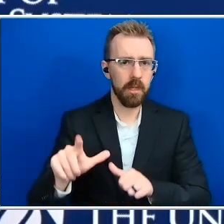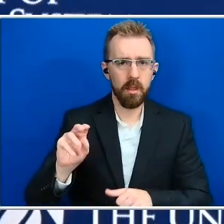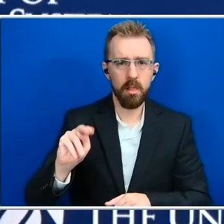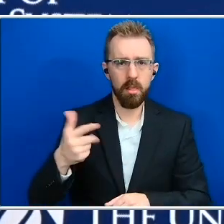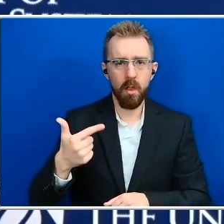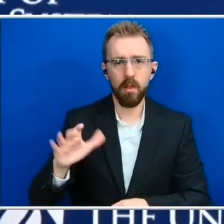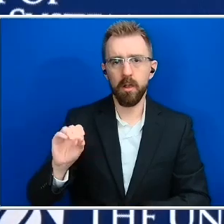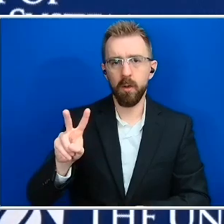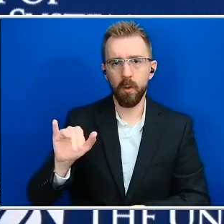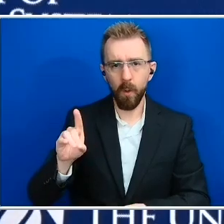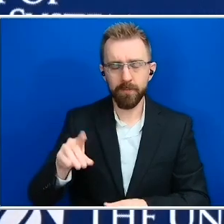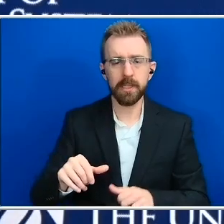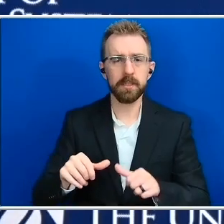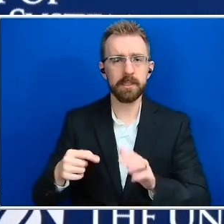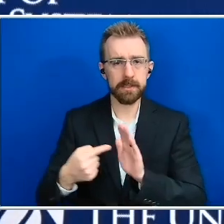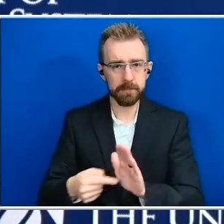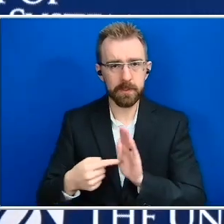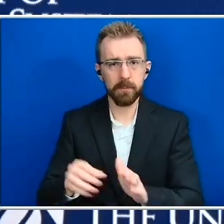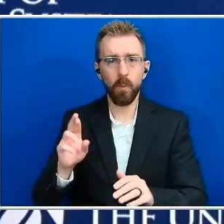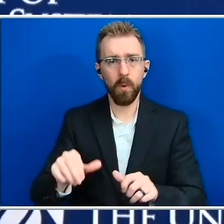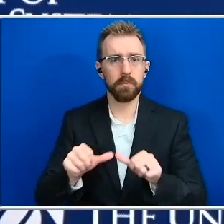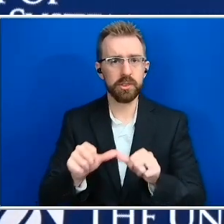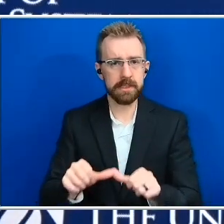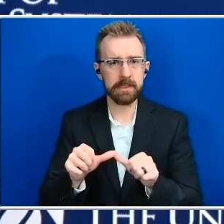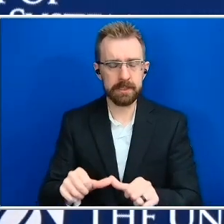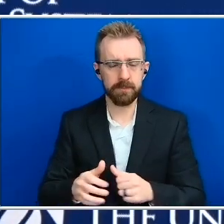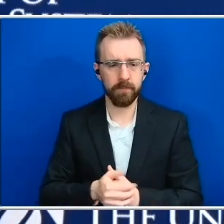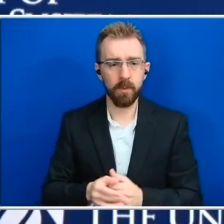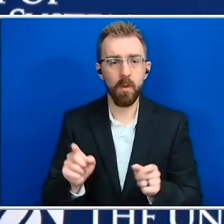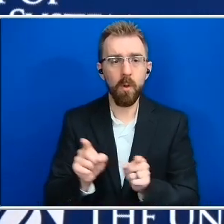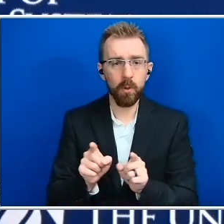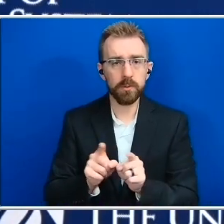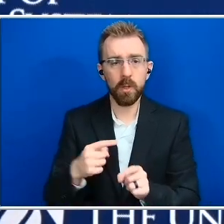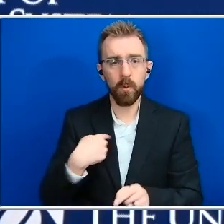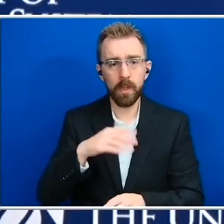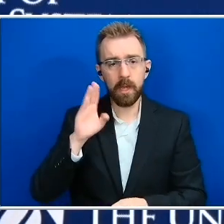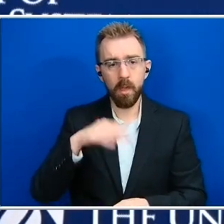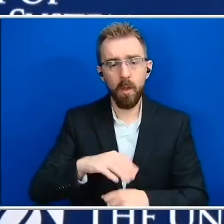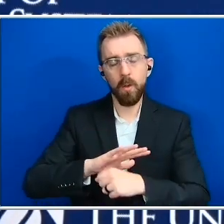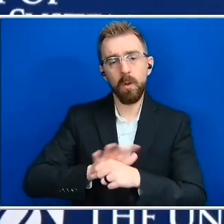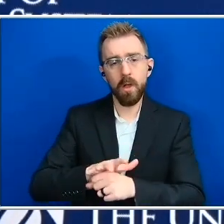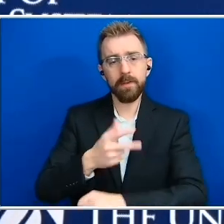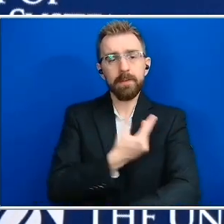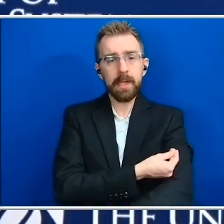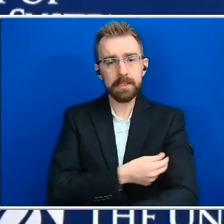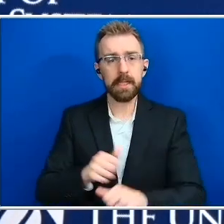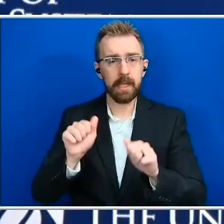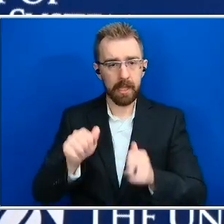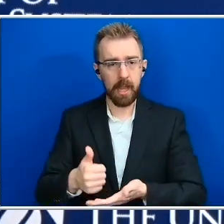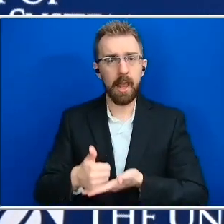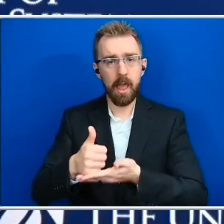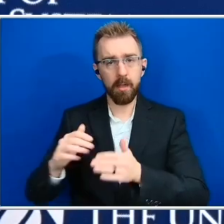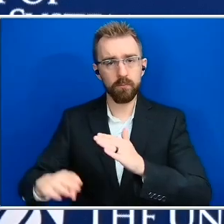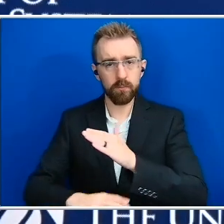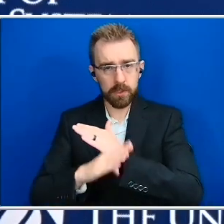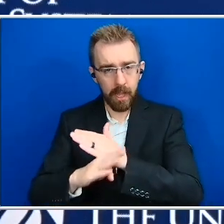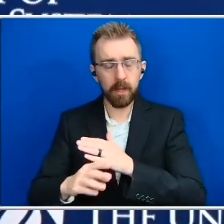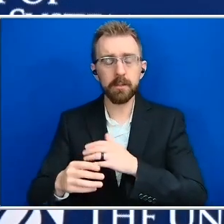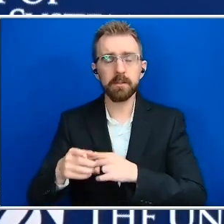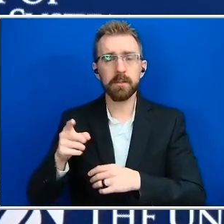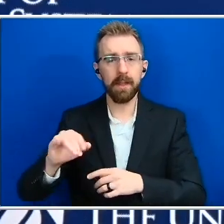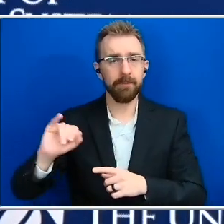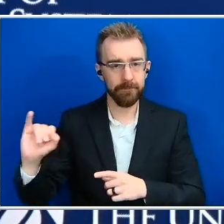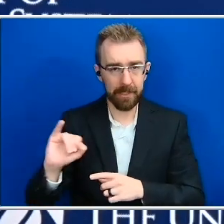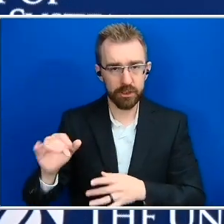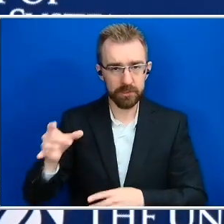persistent symptoms. Also, we know that the COVID vaccine can help protect against infection. Now, that was one of the big things